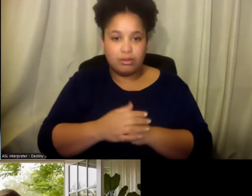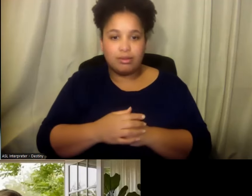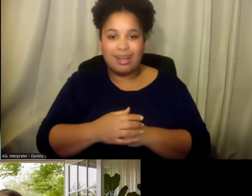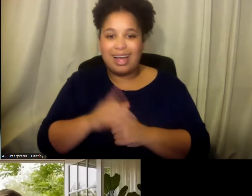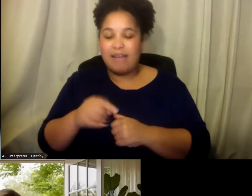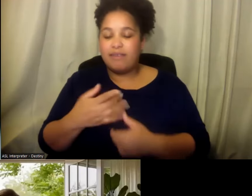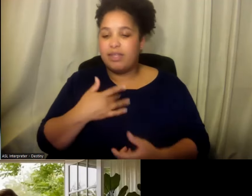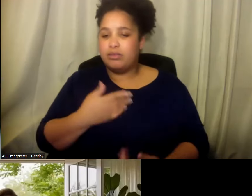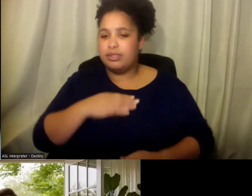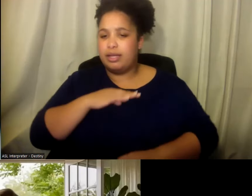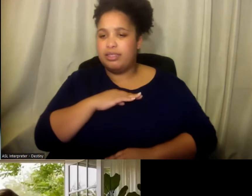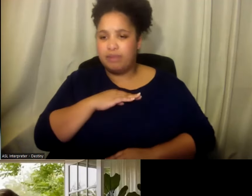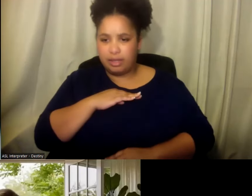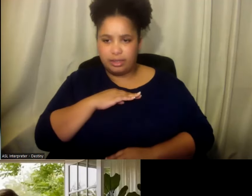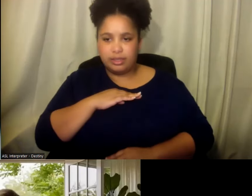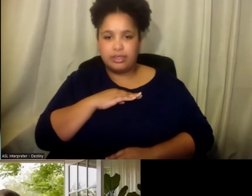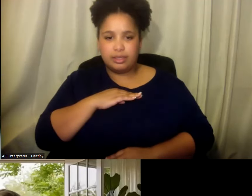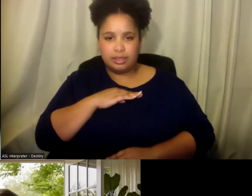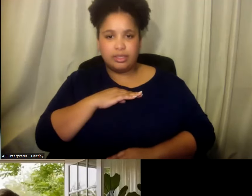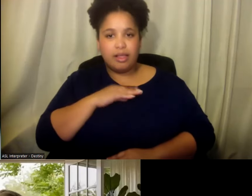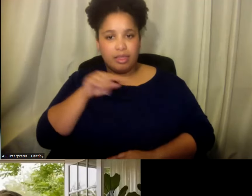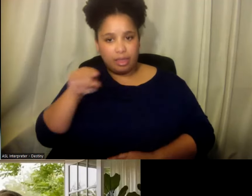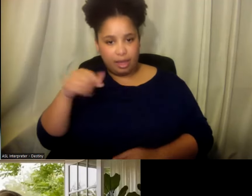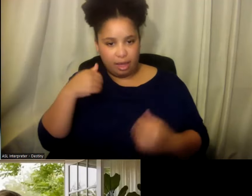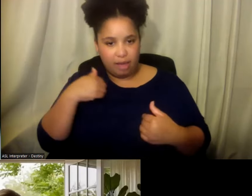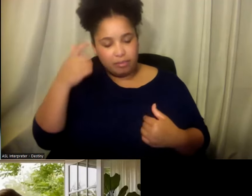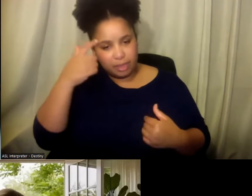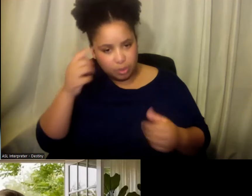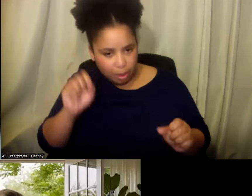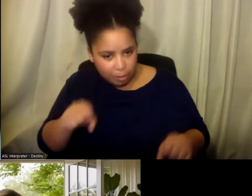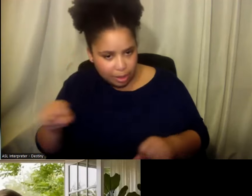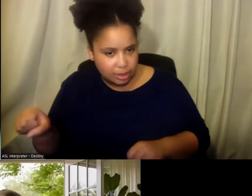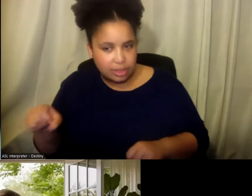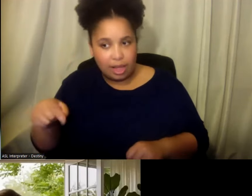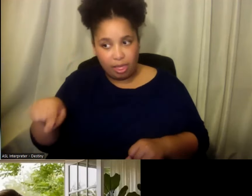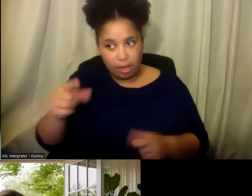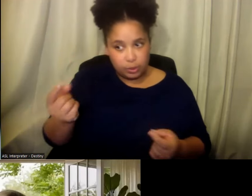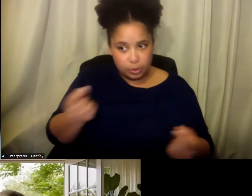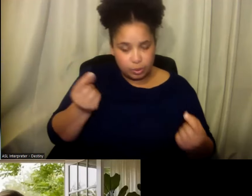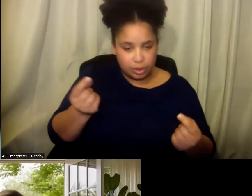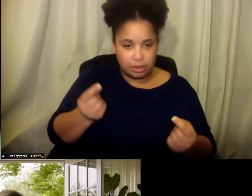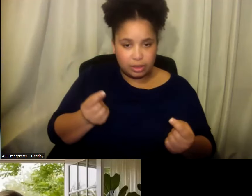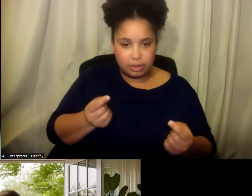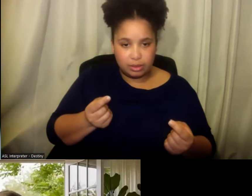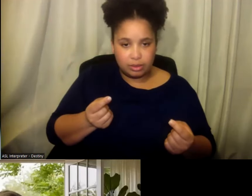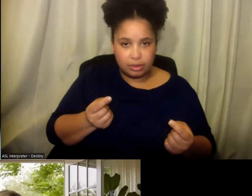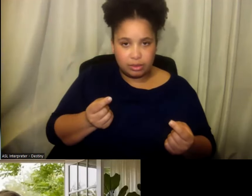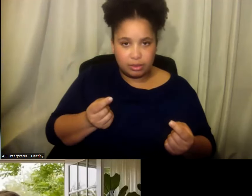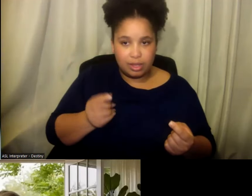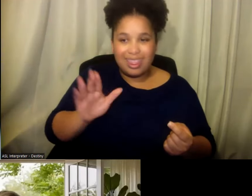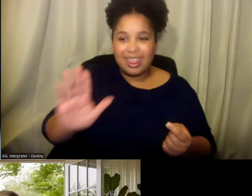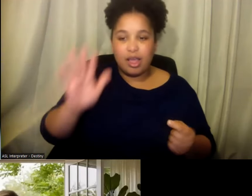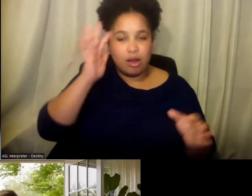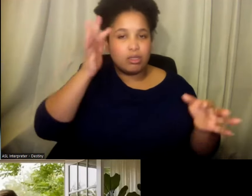be satisfied that they have mental capacity and what they're doing is of their own